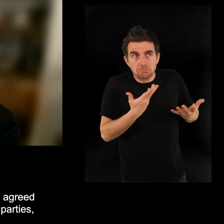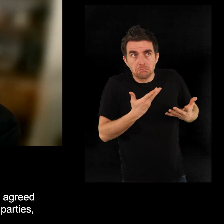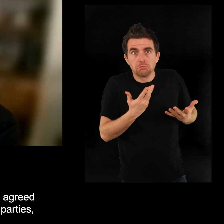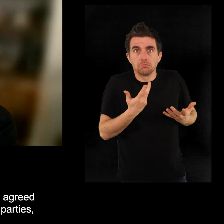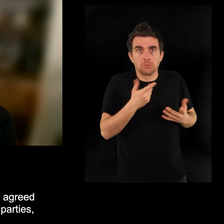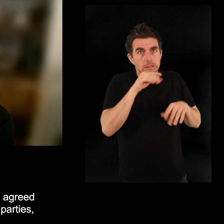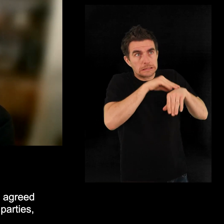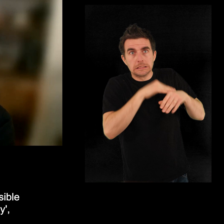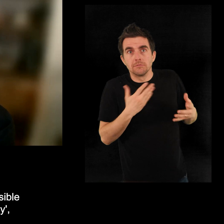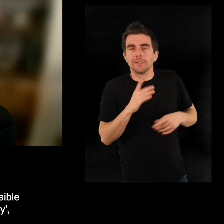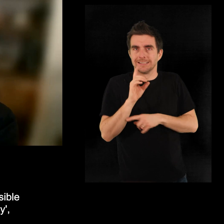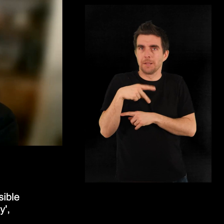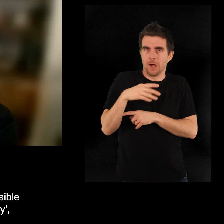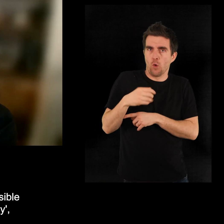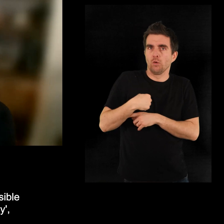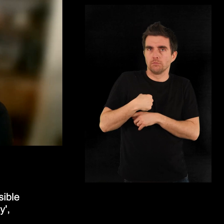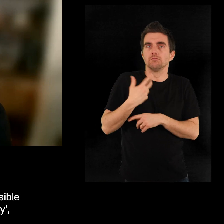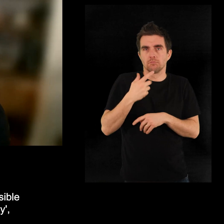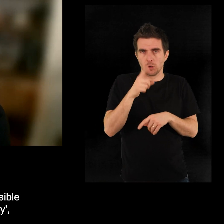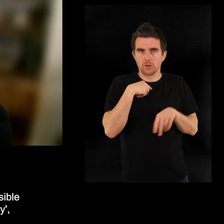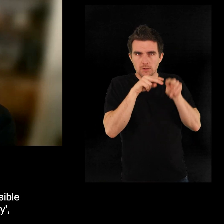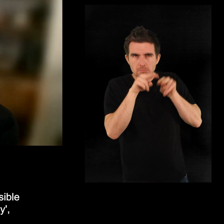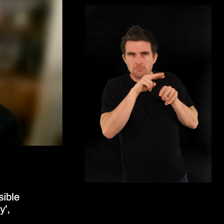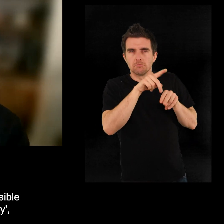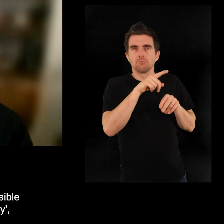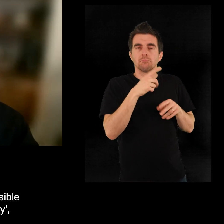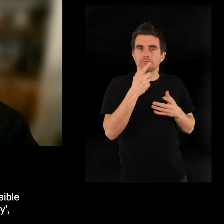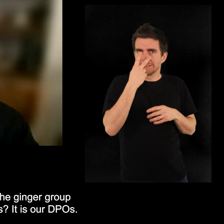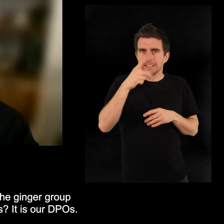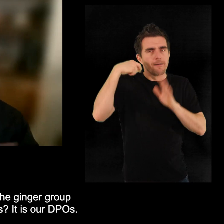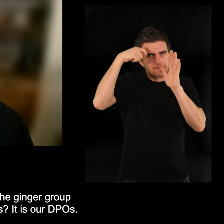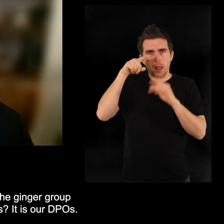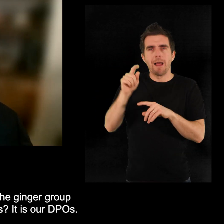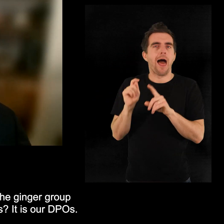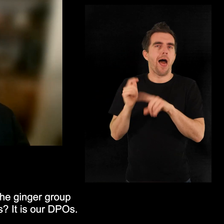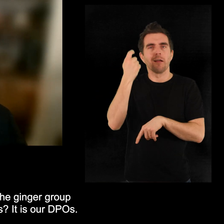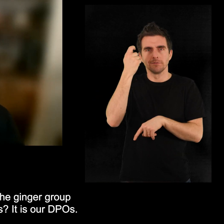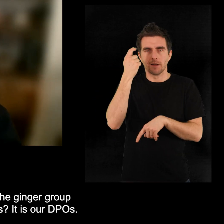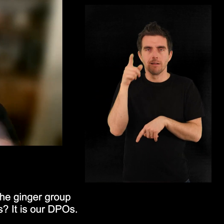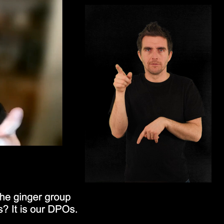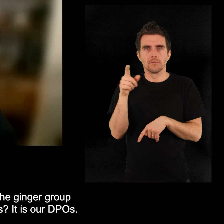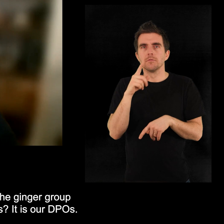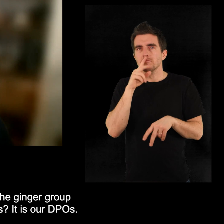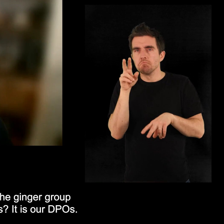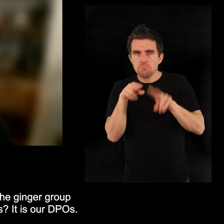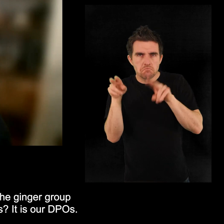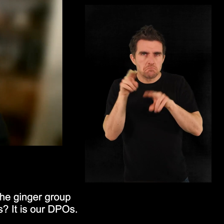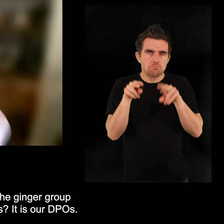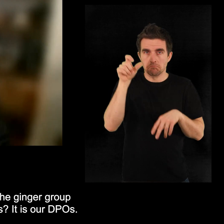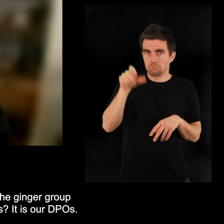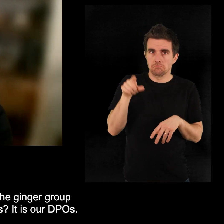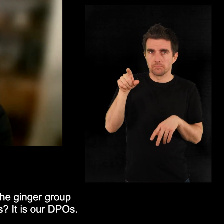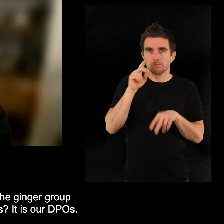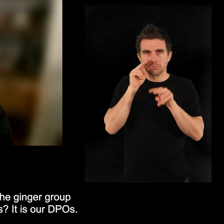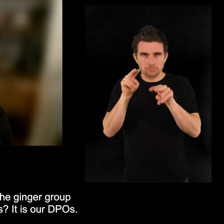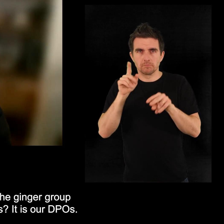and political parties, oh yes, we want to be accessible, we want to include everybody, it gets off the boil. So who is the ginger group that keeps